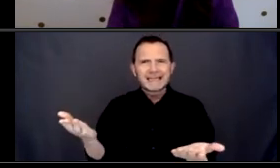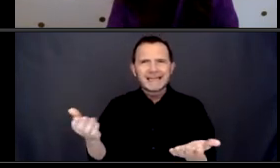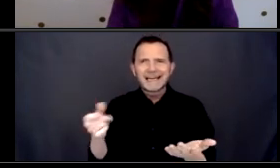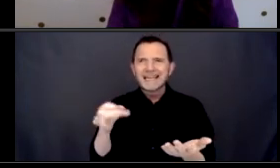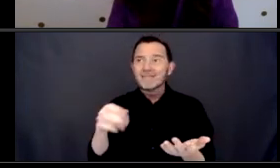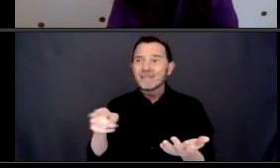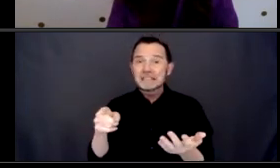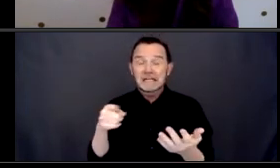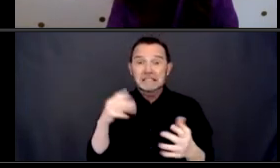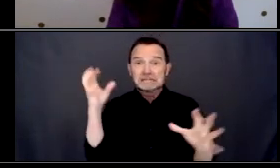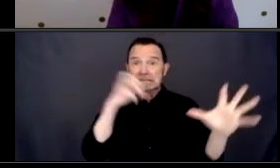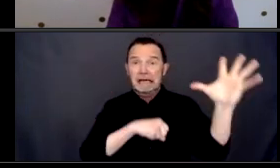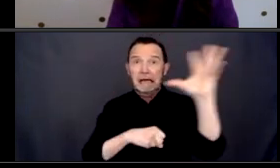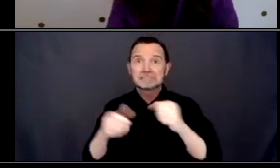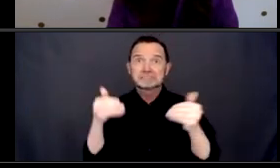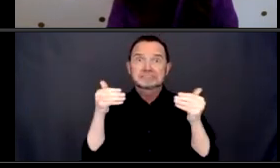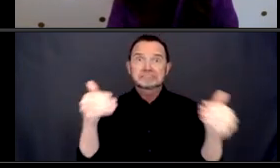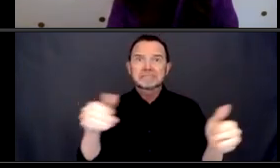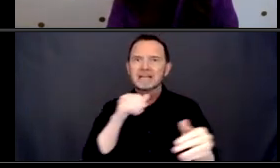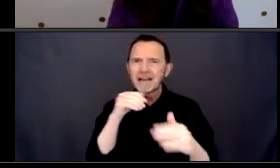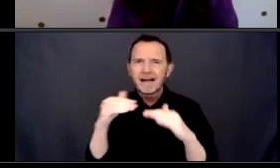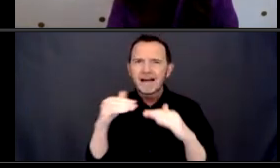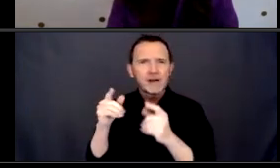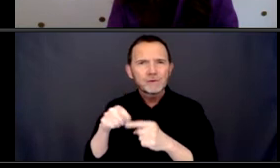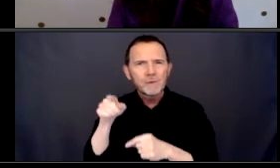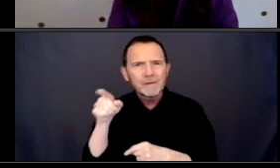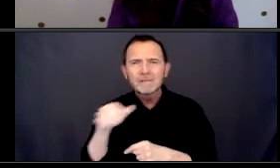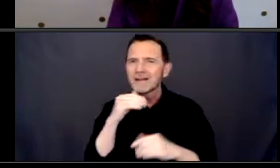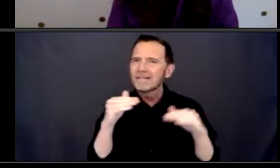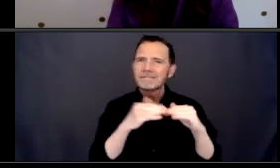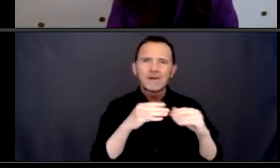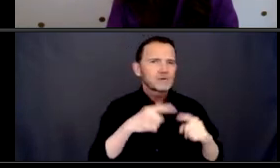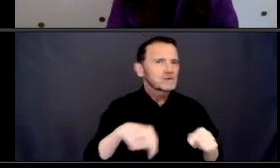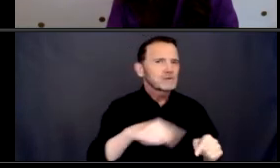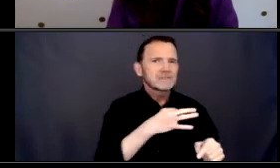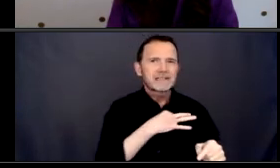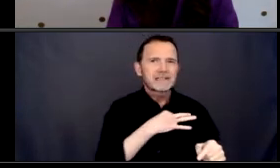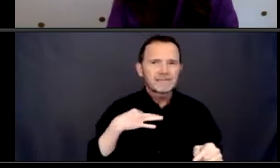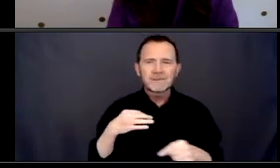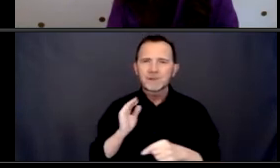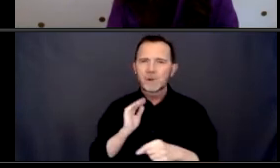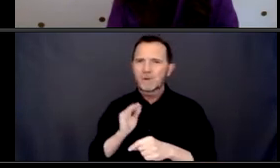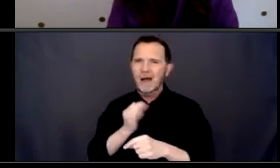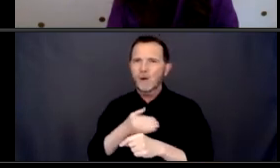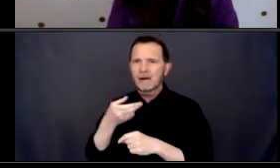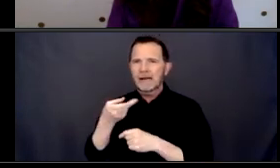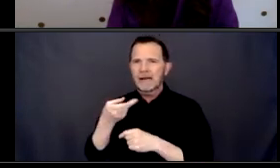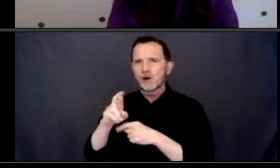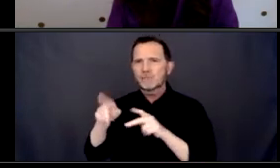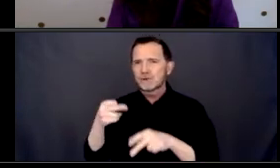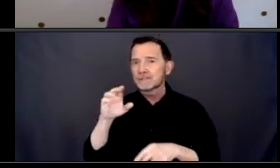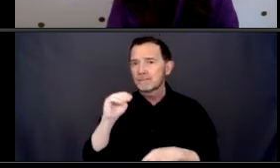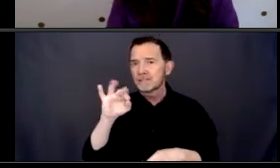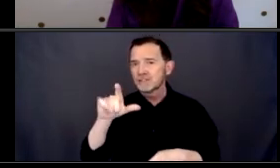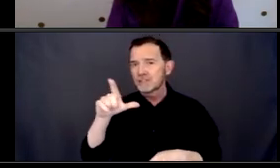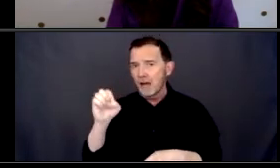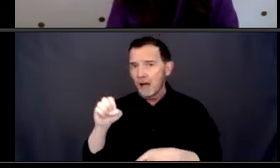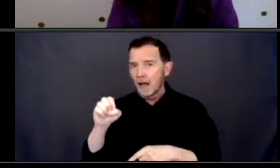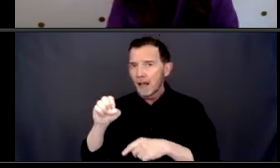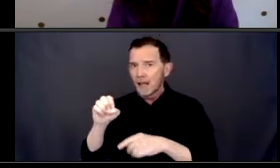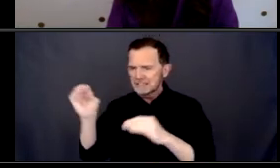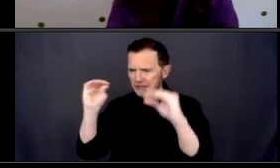them. So Michelle's working very hard to put together some really, really strong management training and showing people how to interact with their staff,